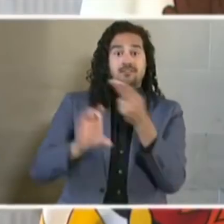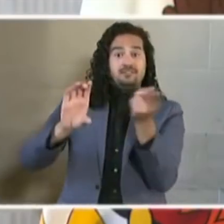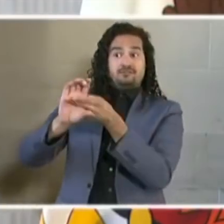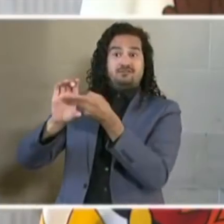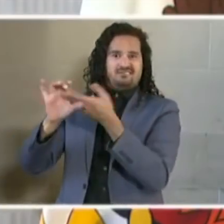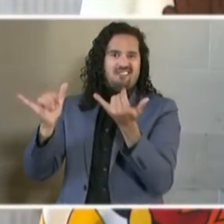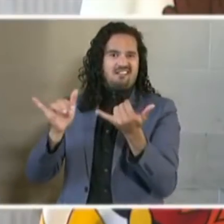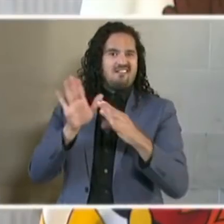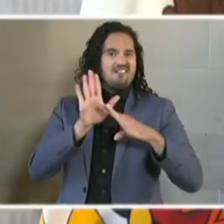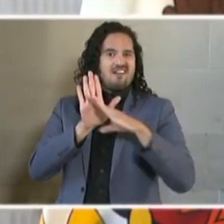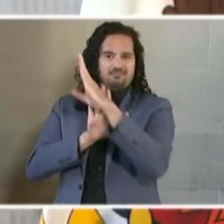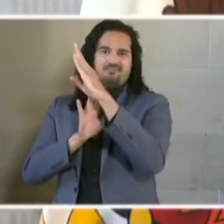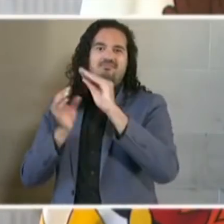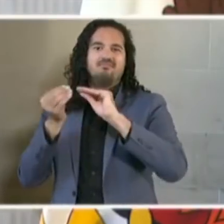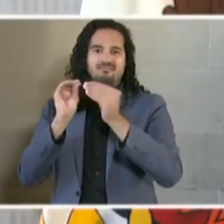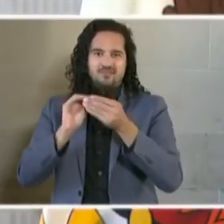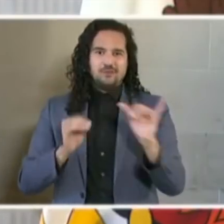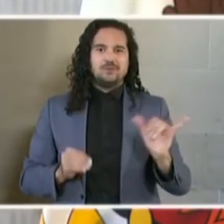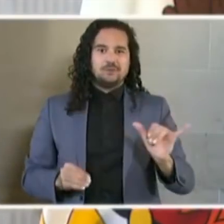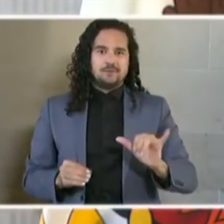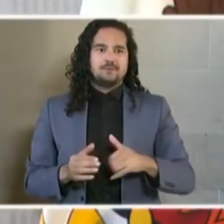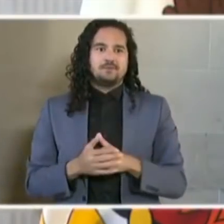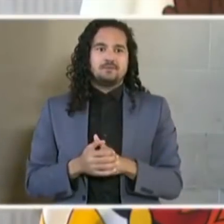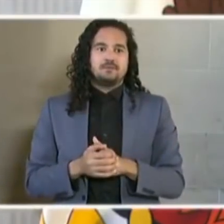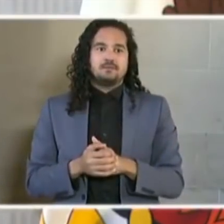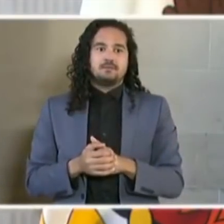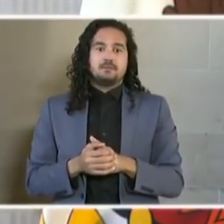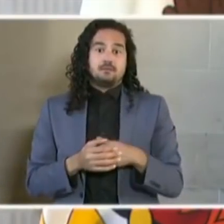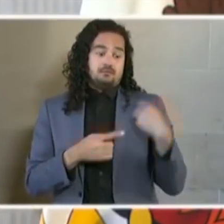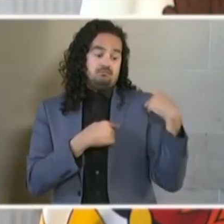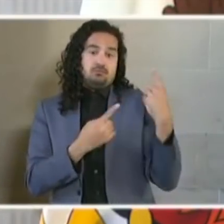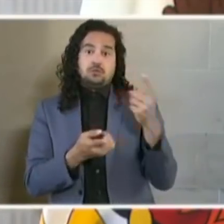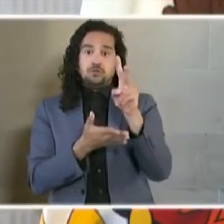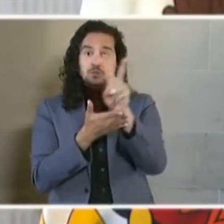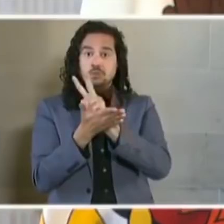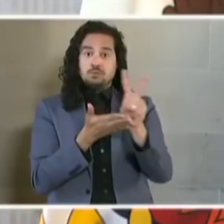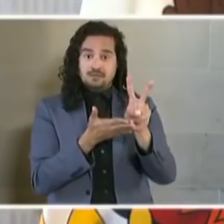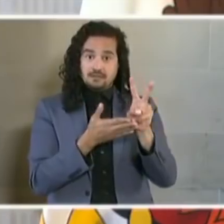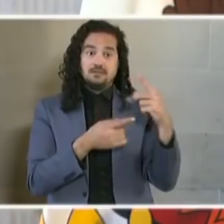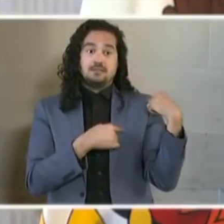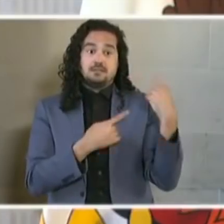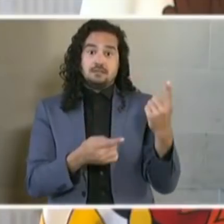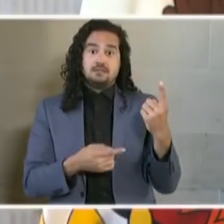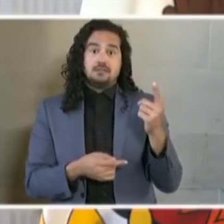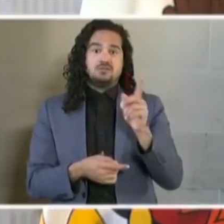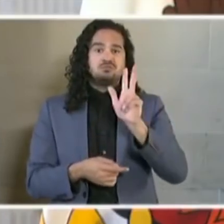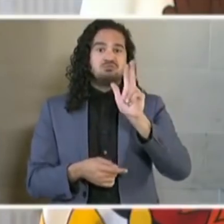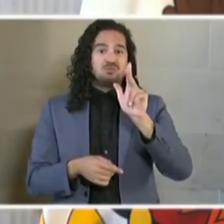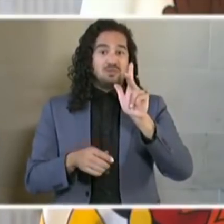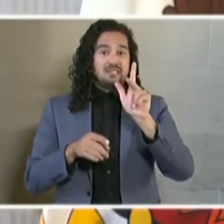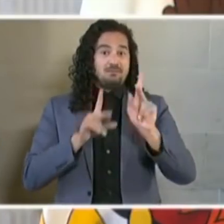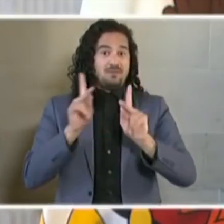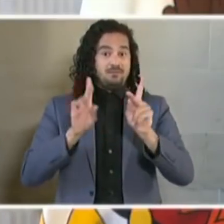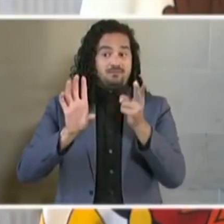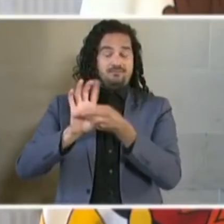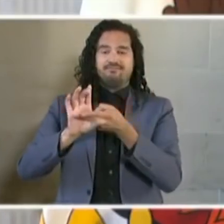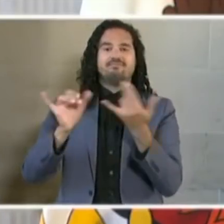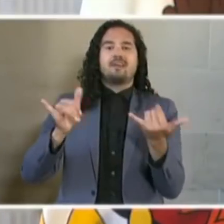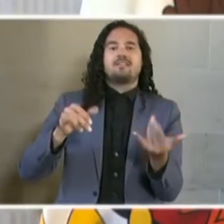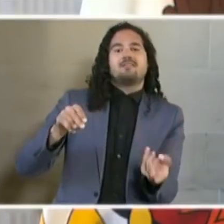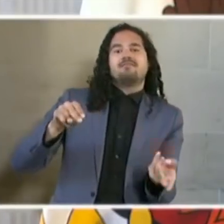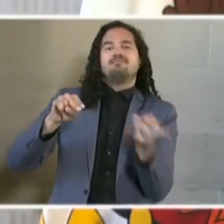2 weeks from 23 to 37. Low numbers. The good news is our